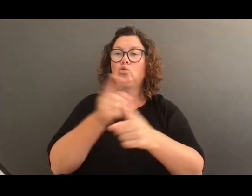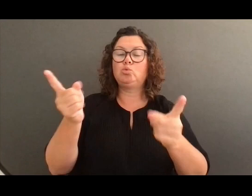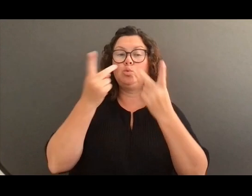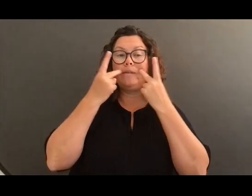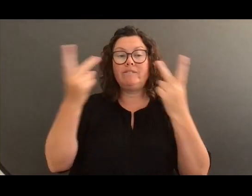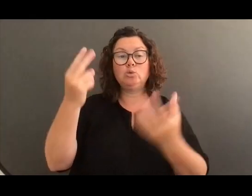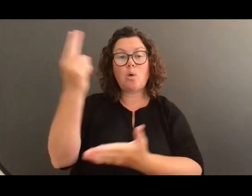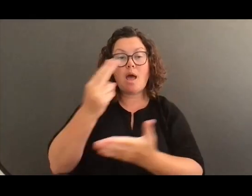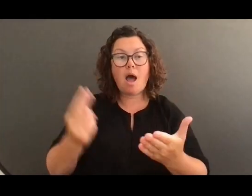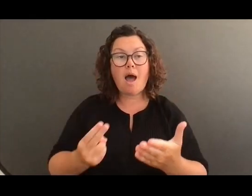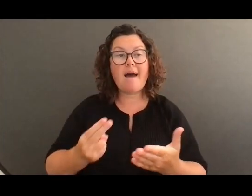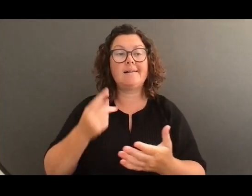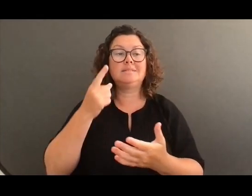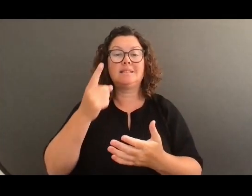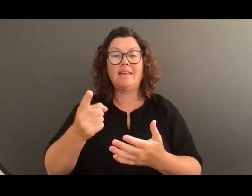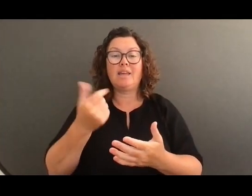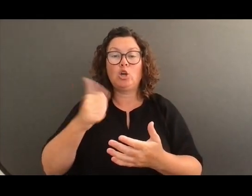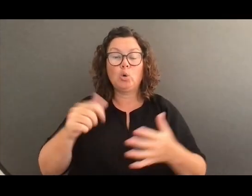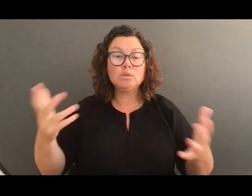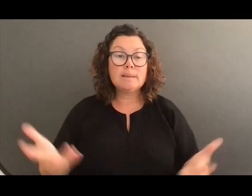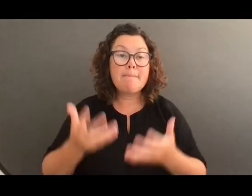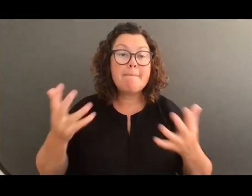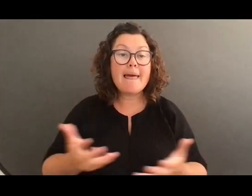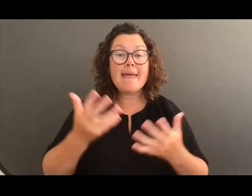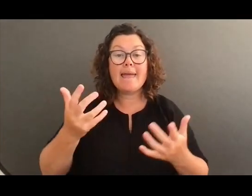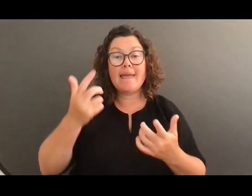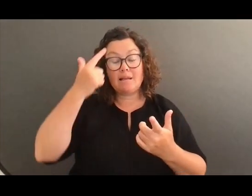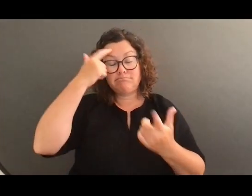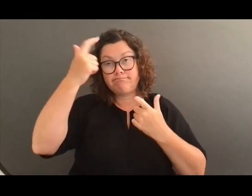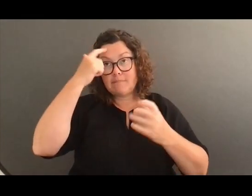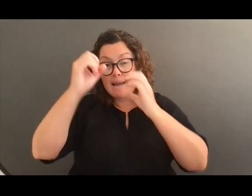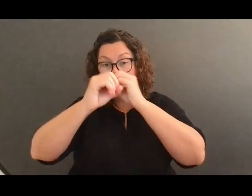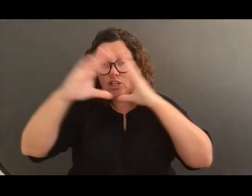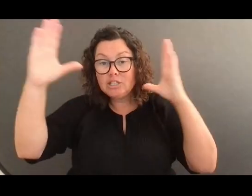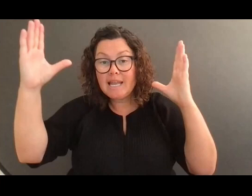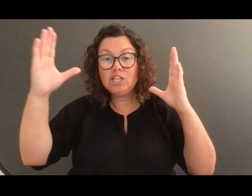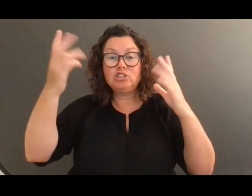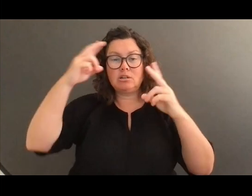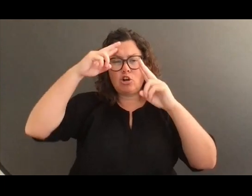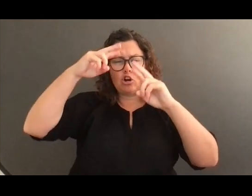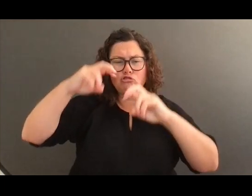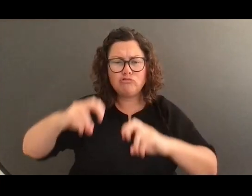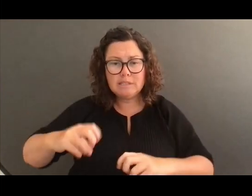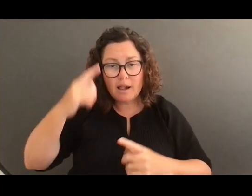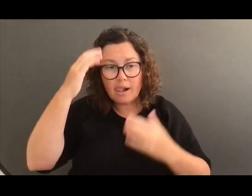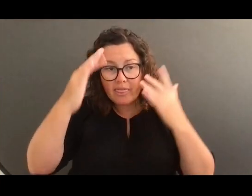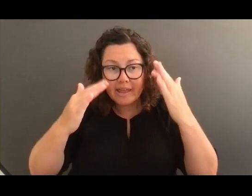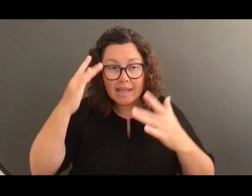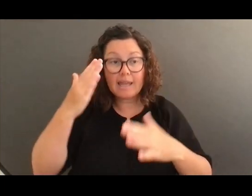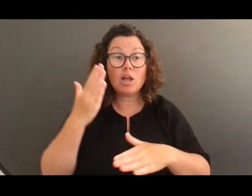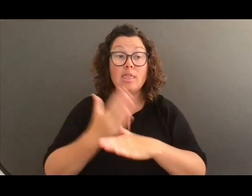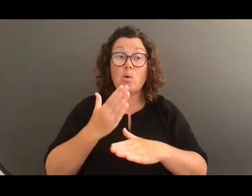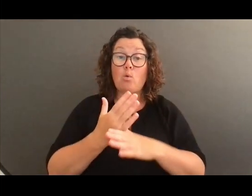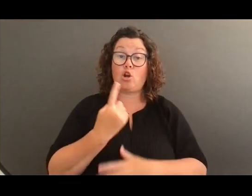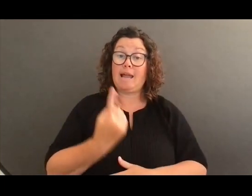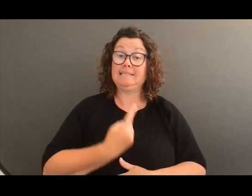like play, imagination, experimentation, critical and creative thinking. They work individually and collaboratively